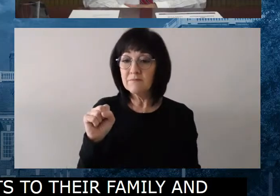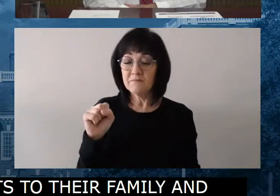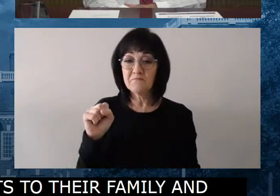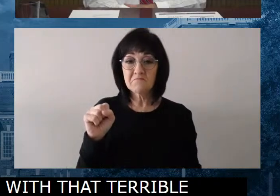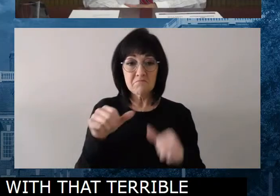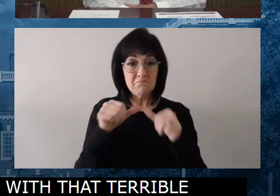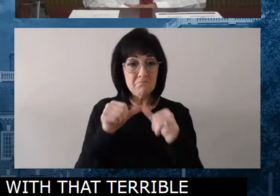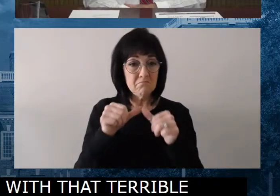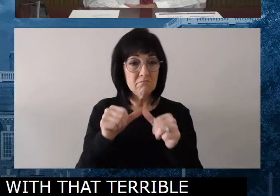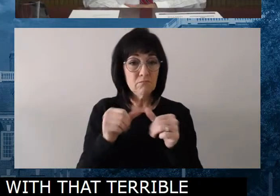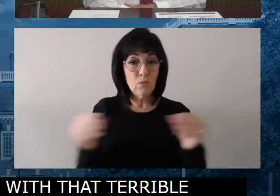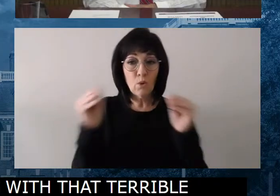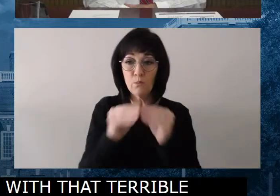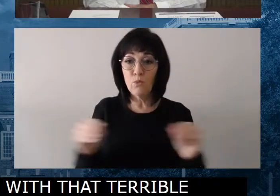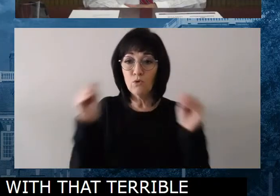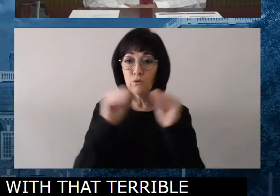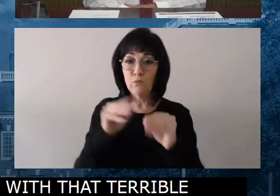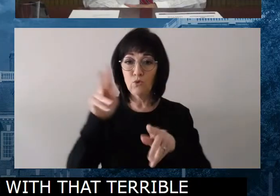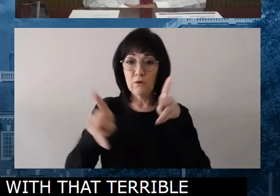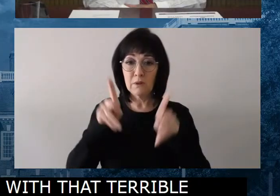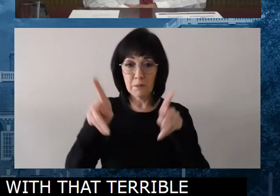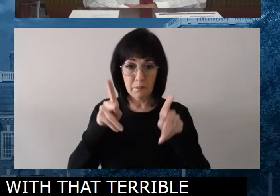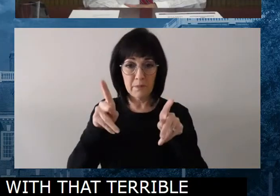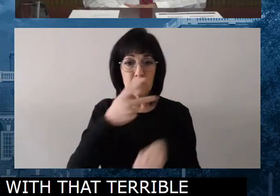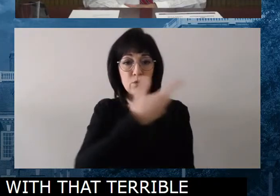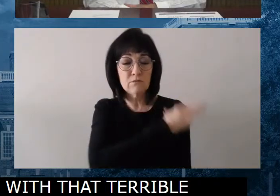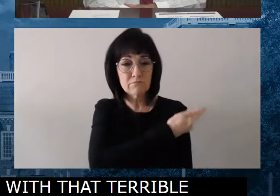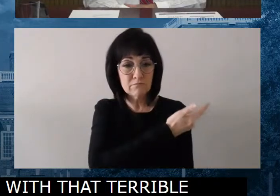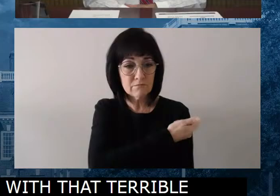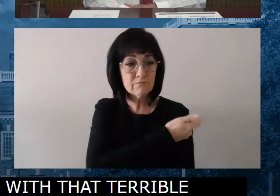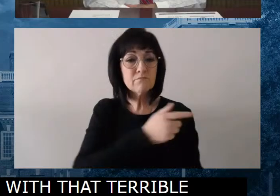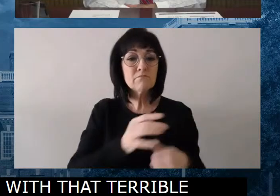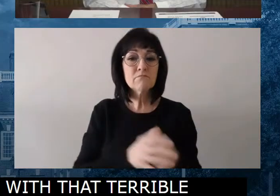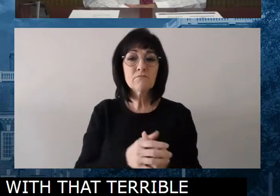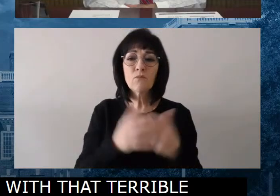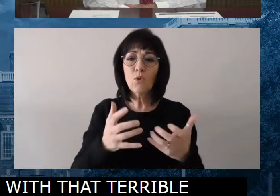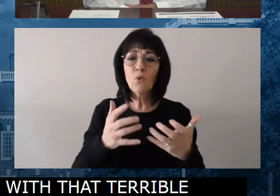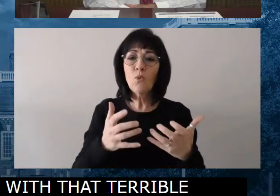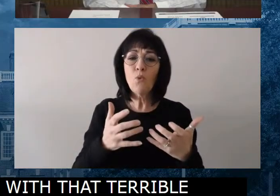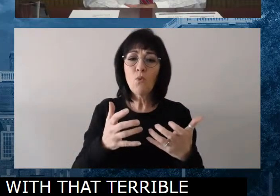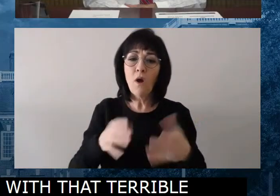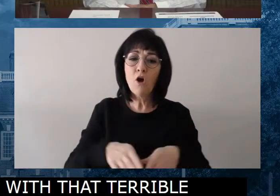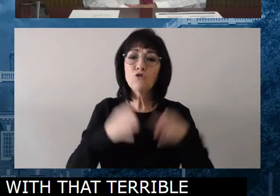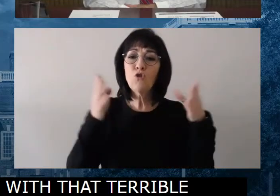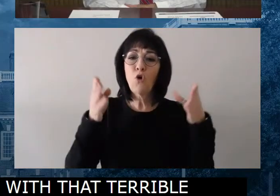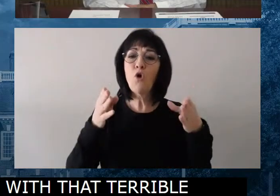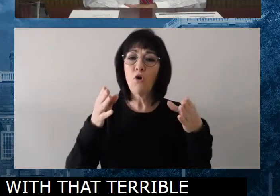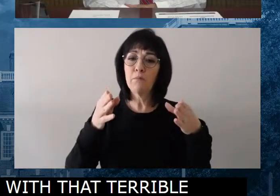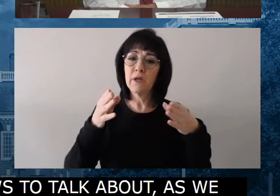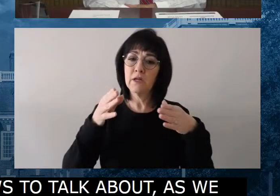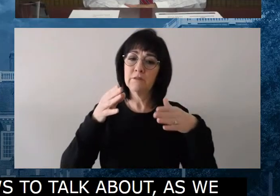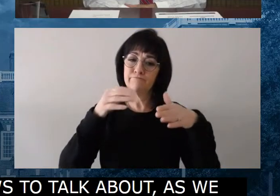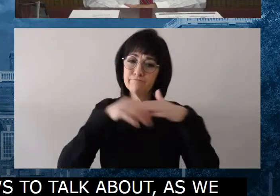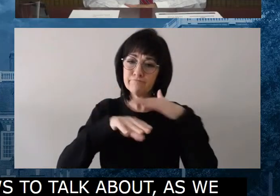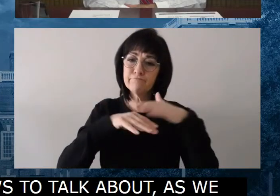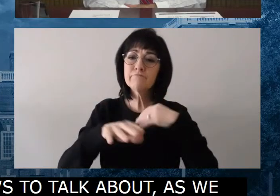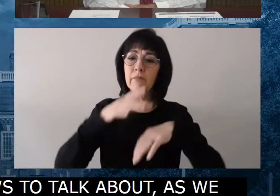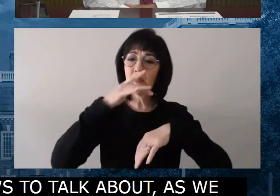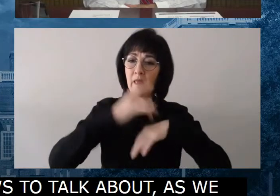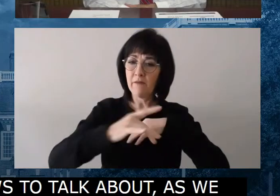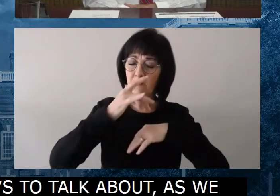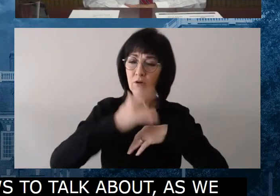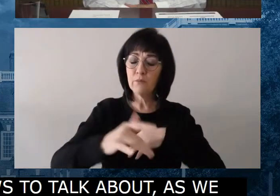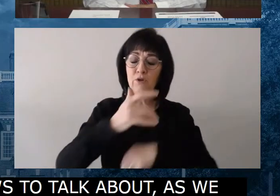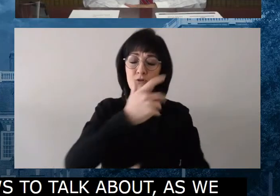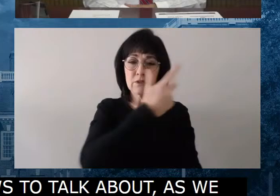and open up the availability of vaccines, which supply is increasing. We had our White House task force call